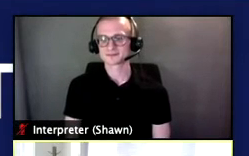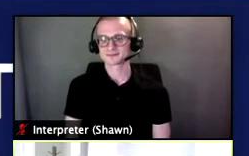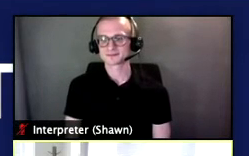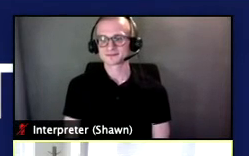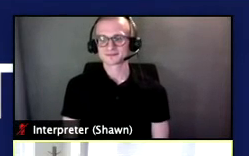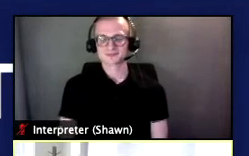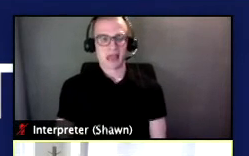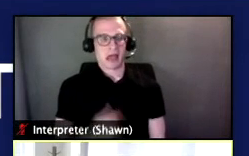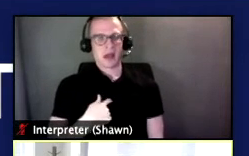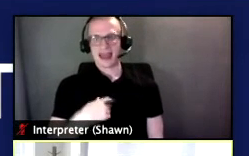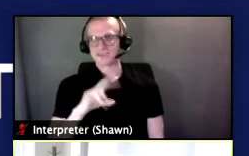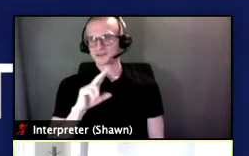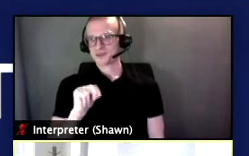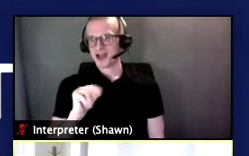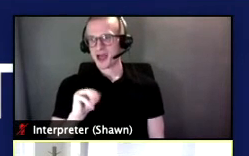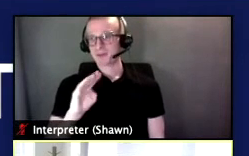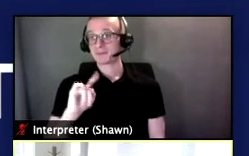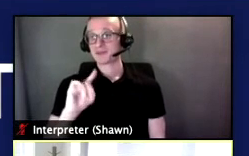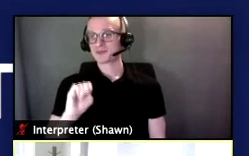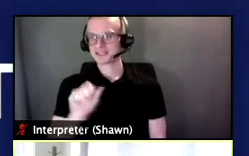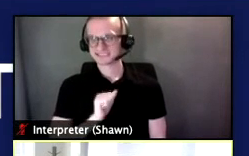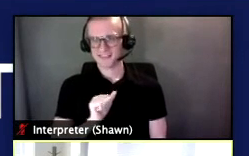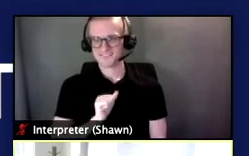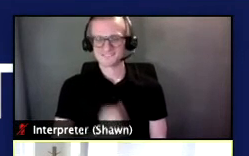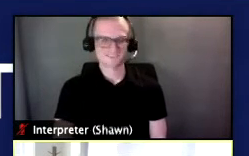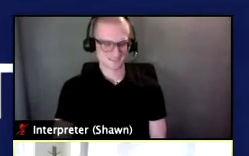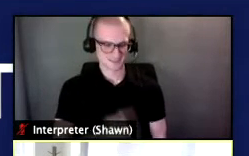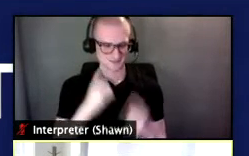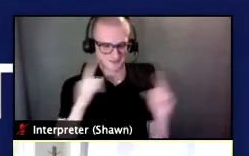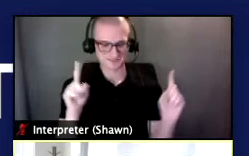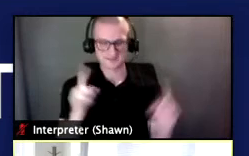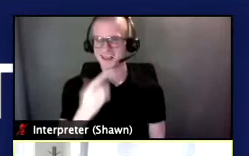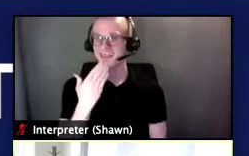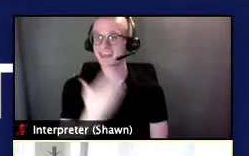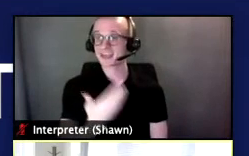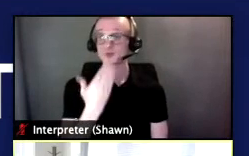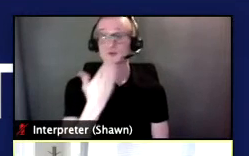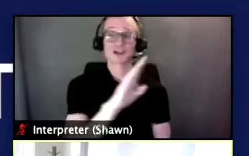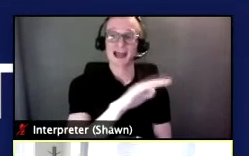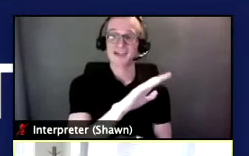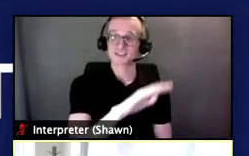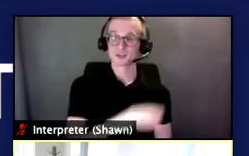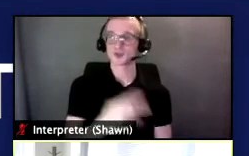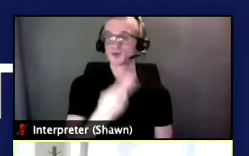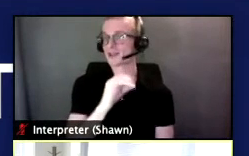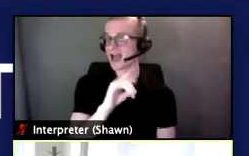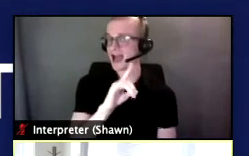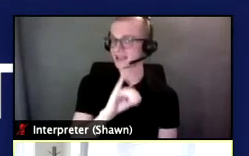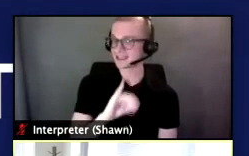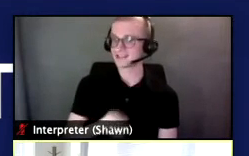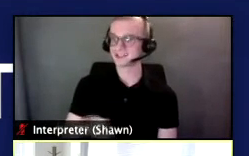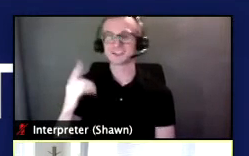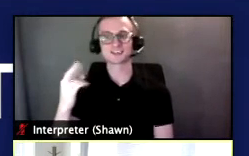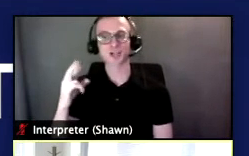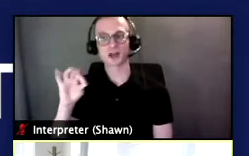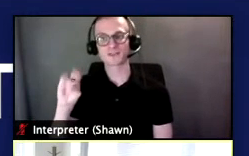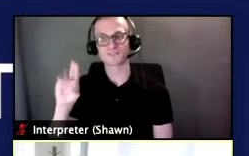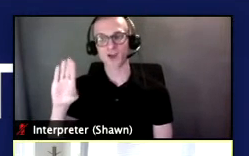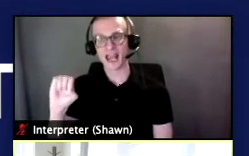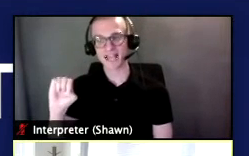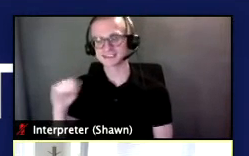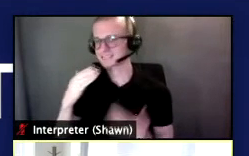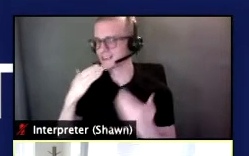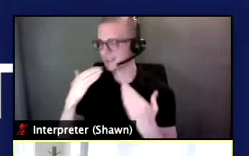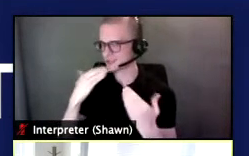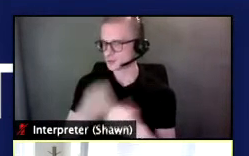Unmute. There we go. Thank you. Good afternoon, Heidi, Dr. France. Thank you. Just a few updates from